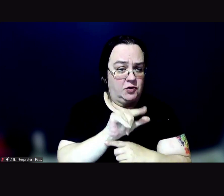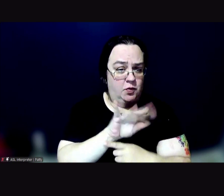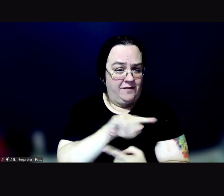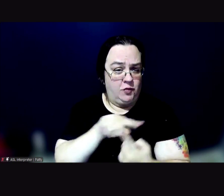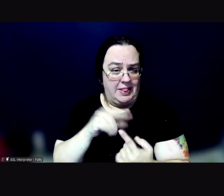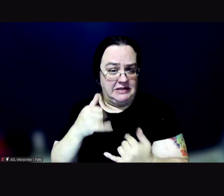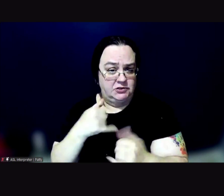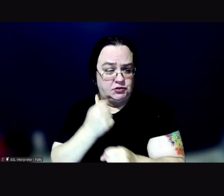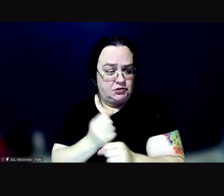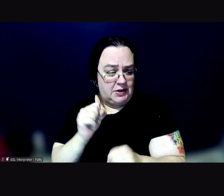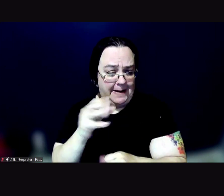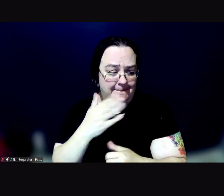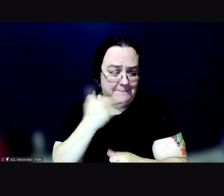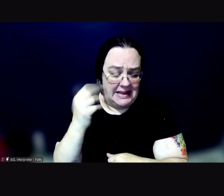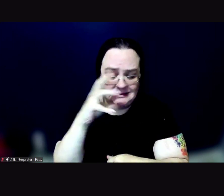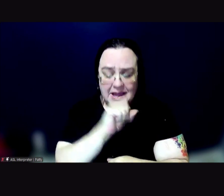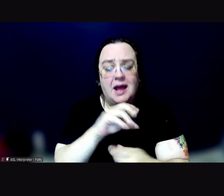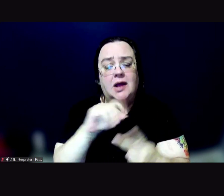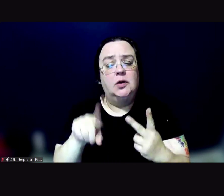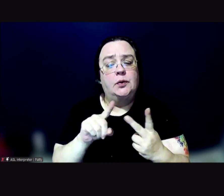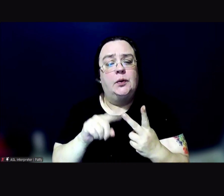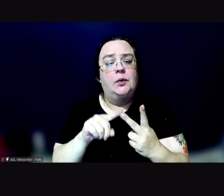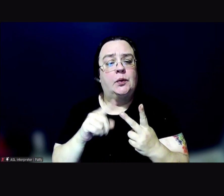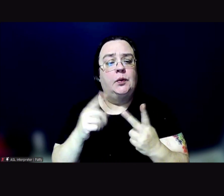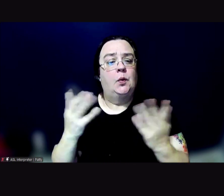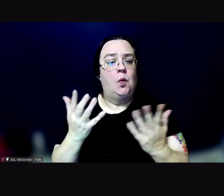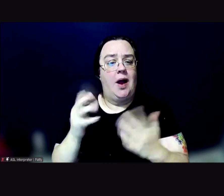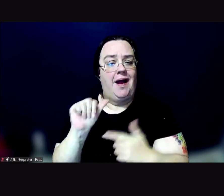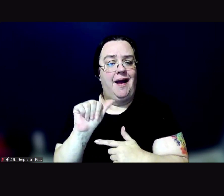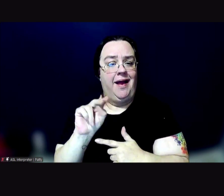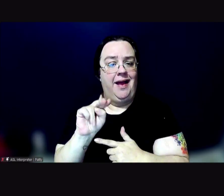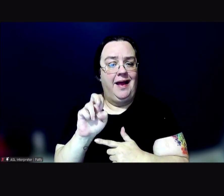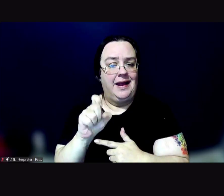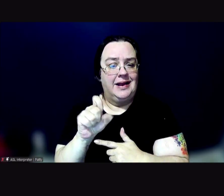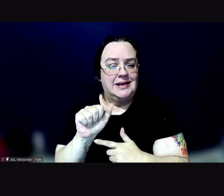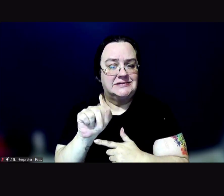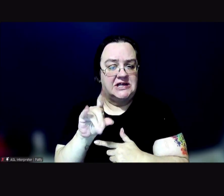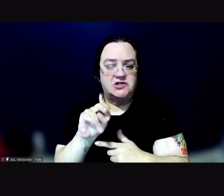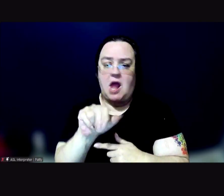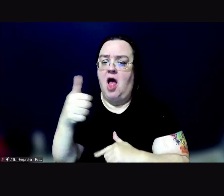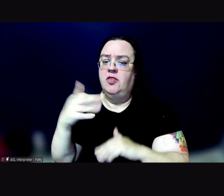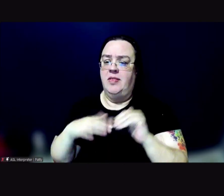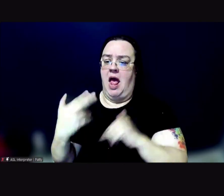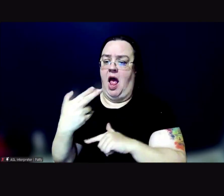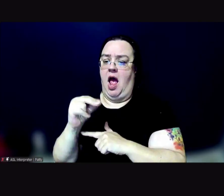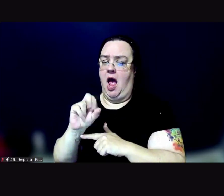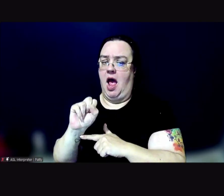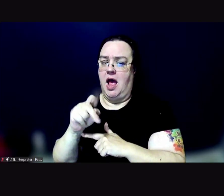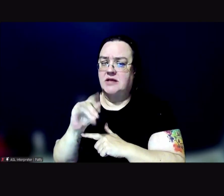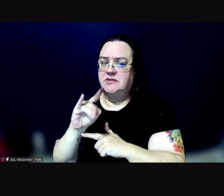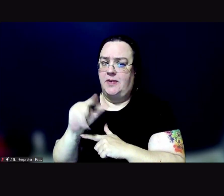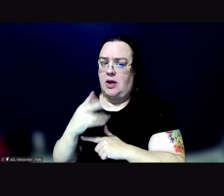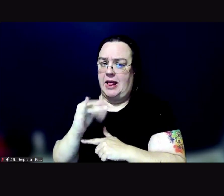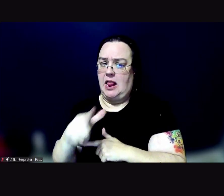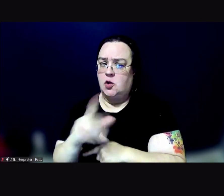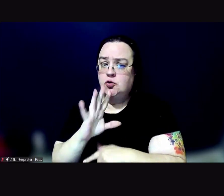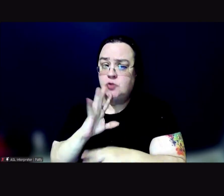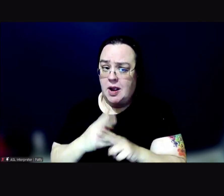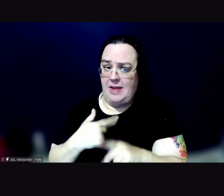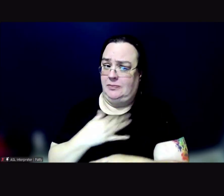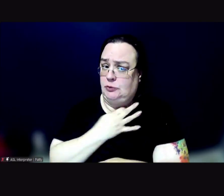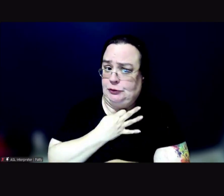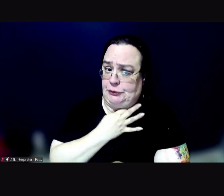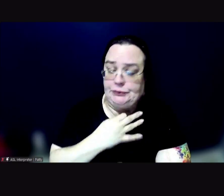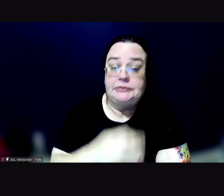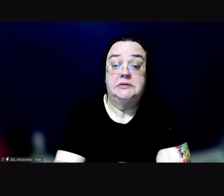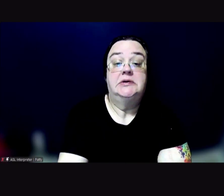best guess? And two, what ideas, what annexations other than Hospital Hill are you talking about? I'm curious. All right, so as far as,